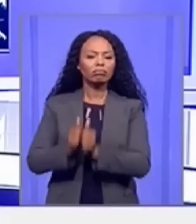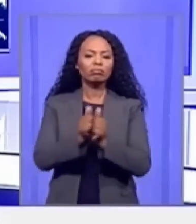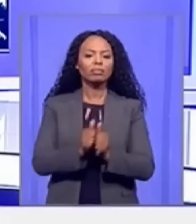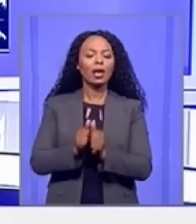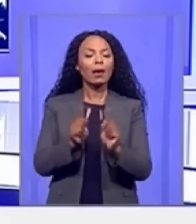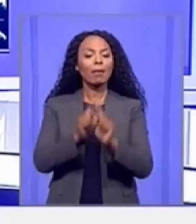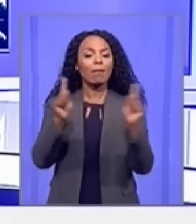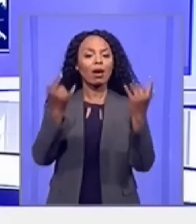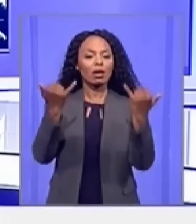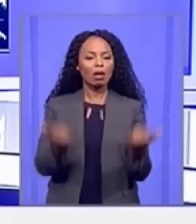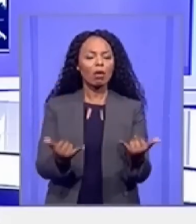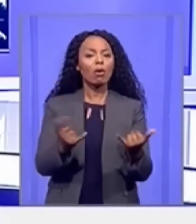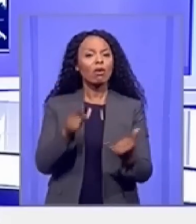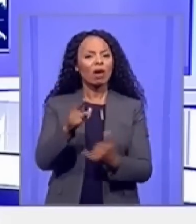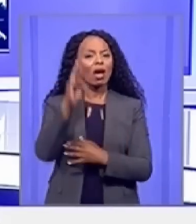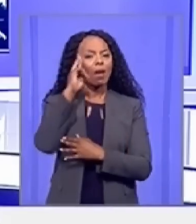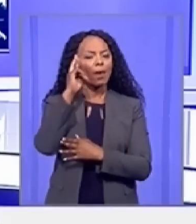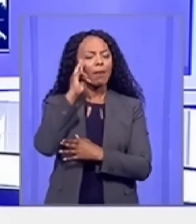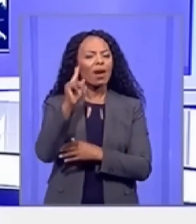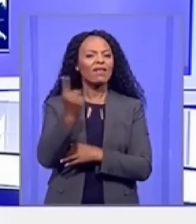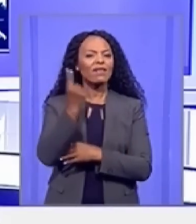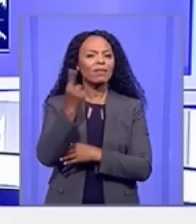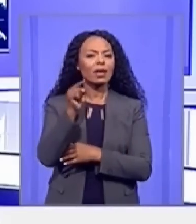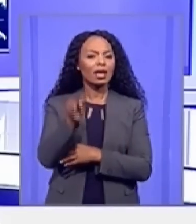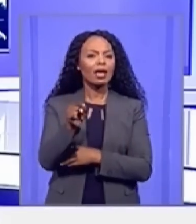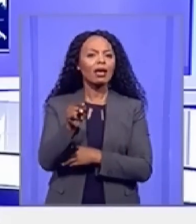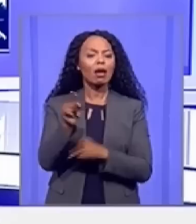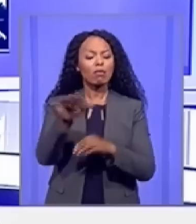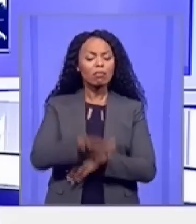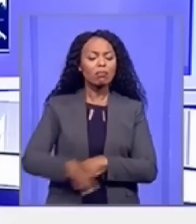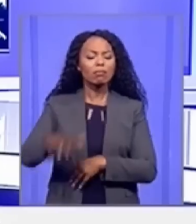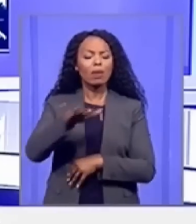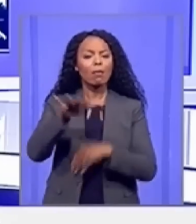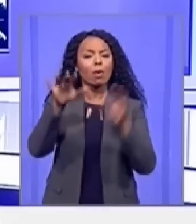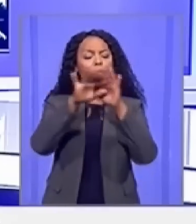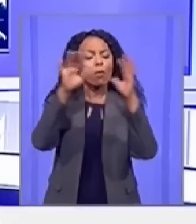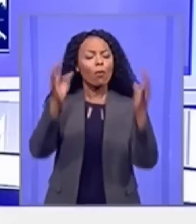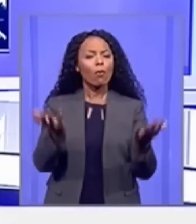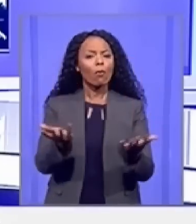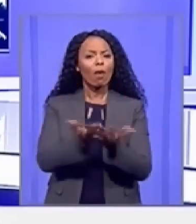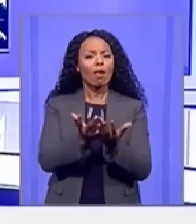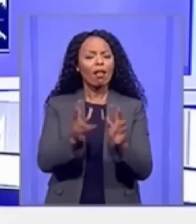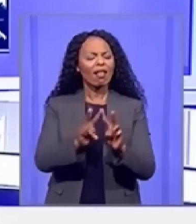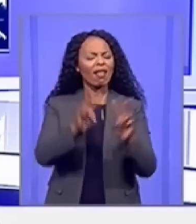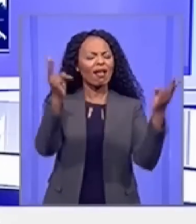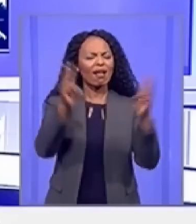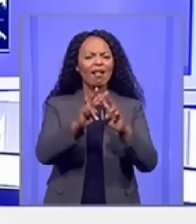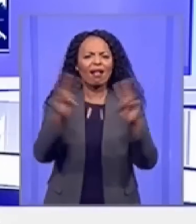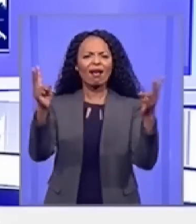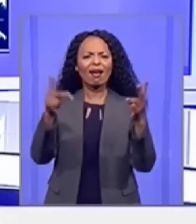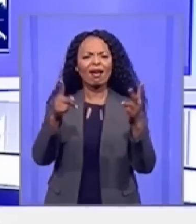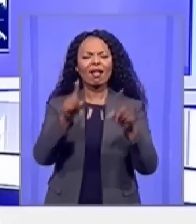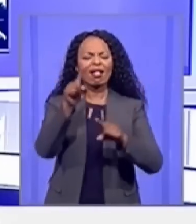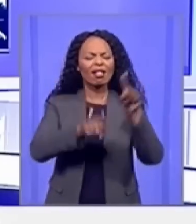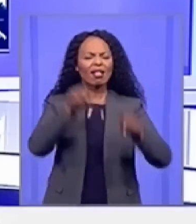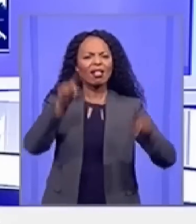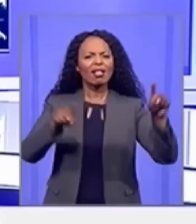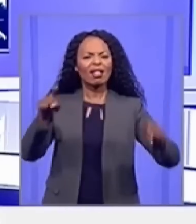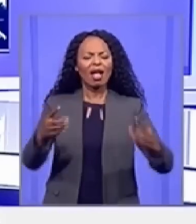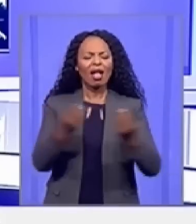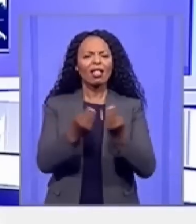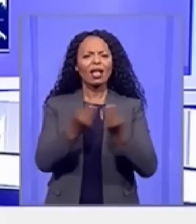Empa re hopole hape hore lefatshe la rona kajeno ke lefatshe le pharalletseng haholo. Ha ke bua ka